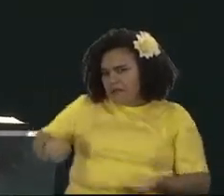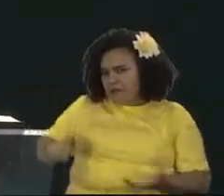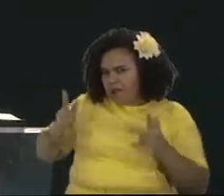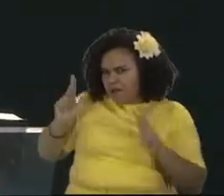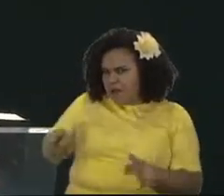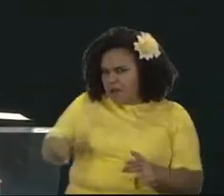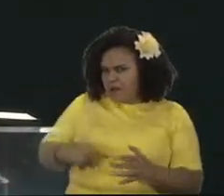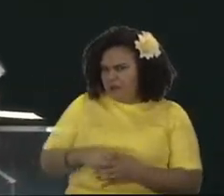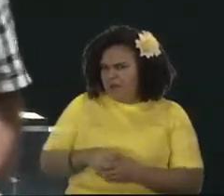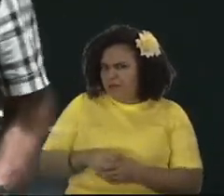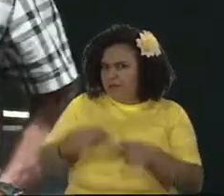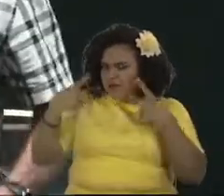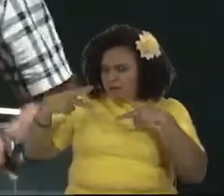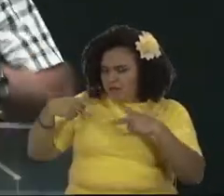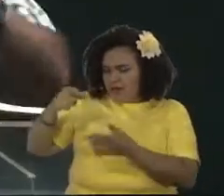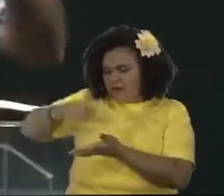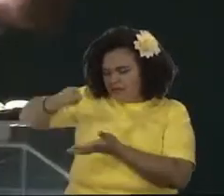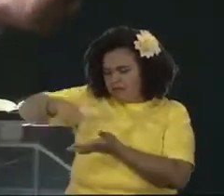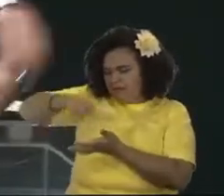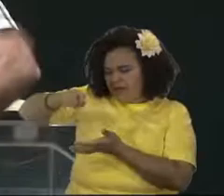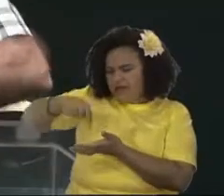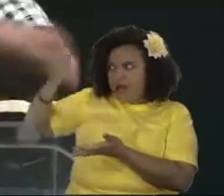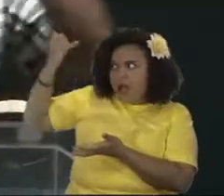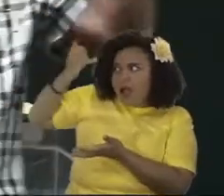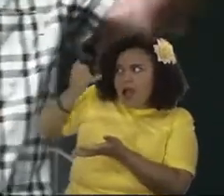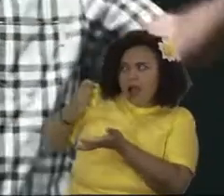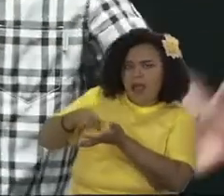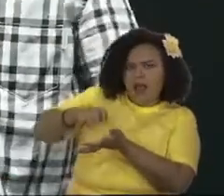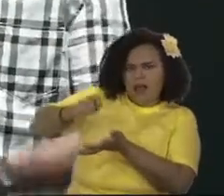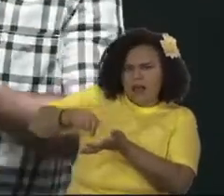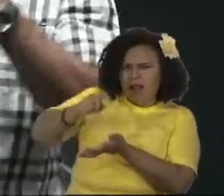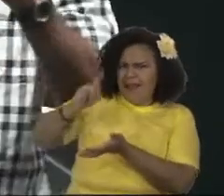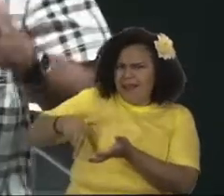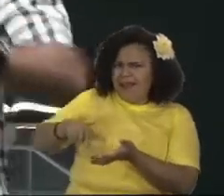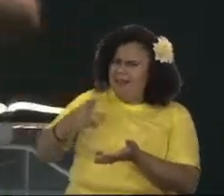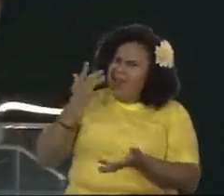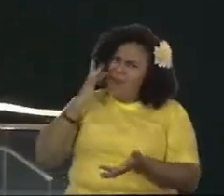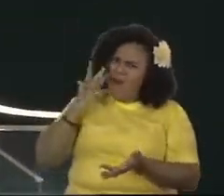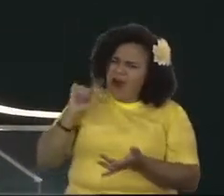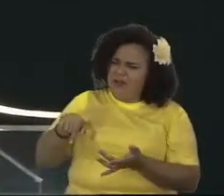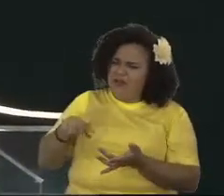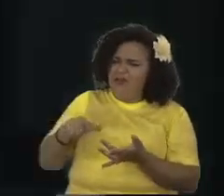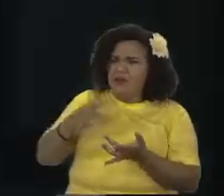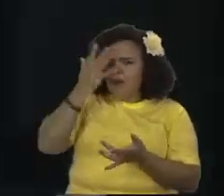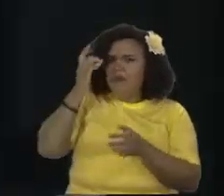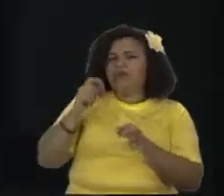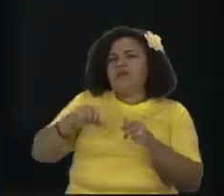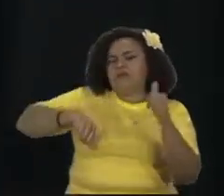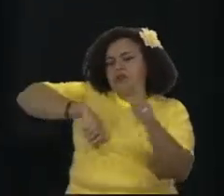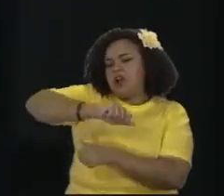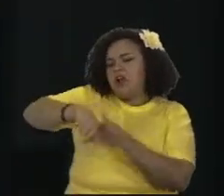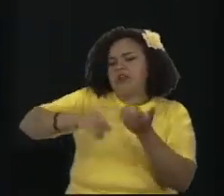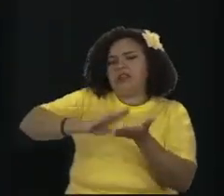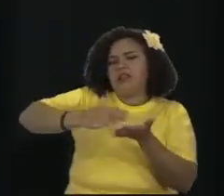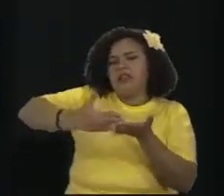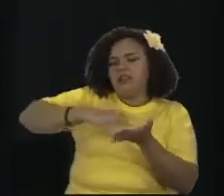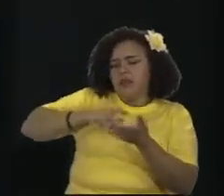and those prophets, they had many doubts, and God only